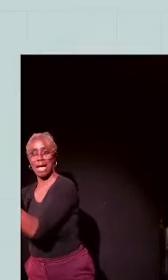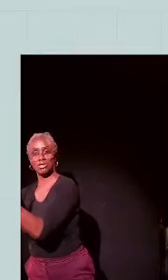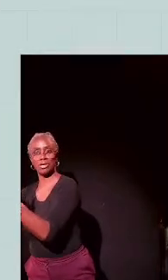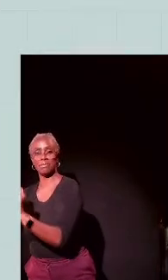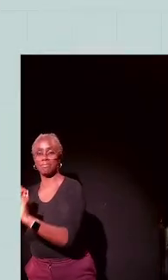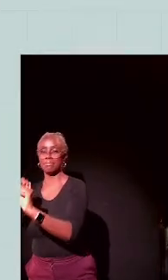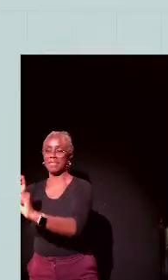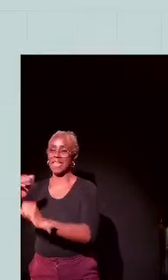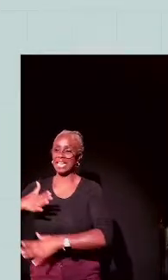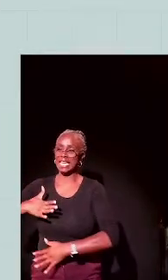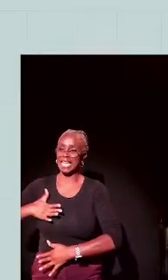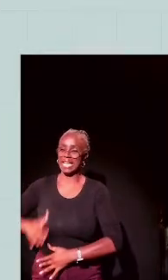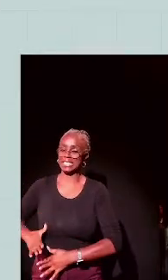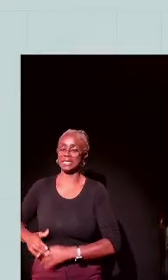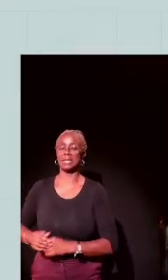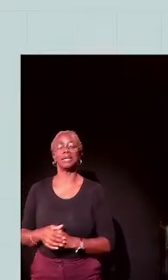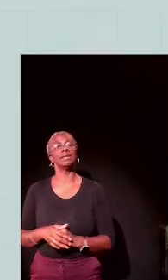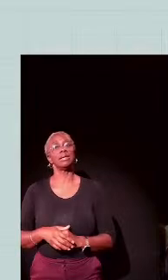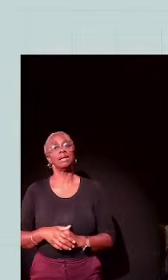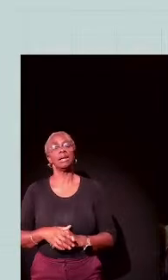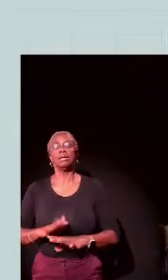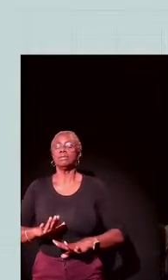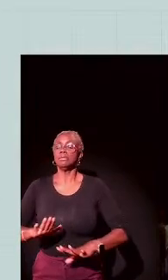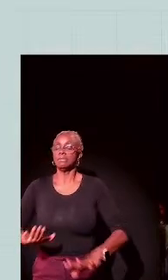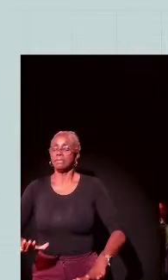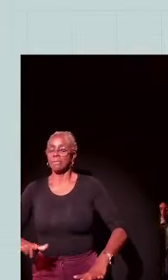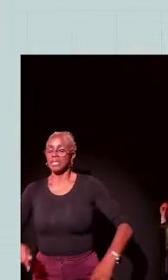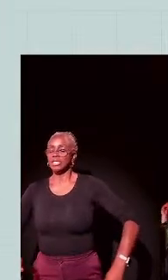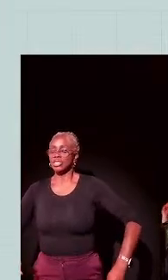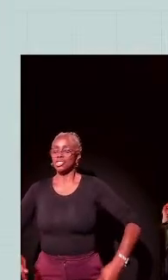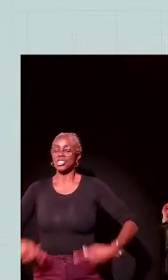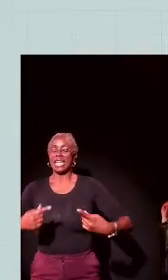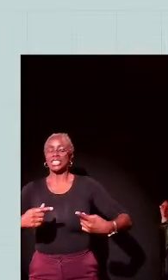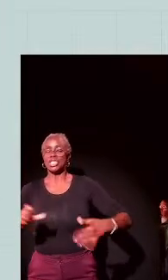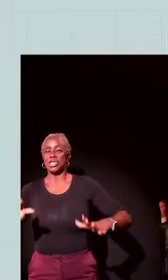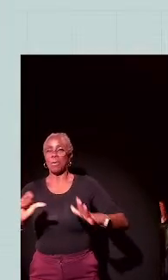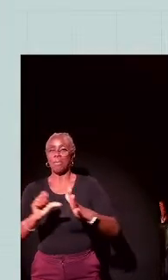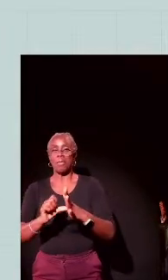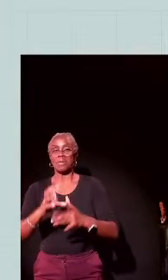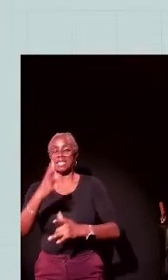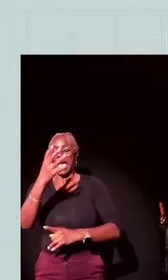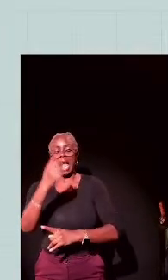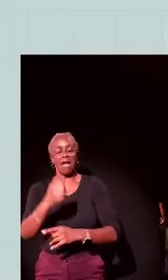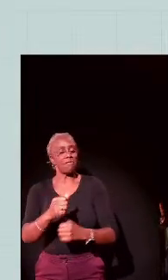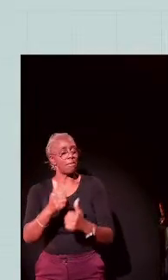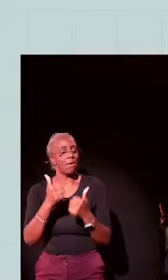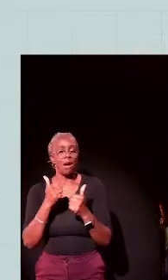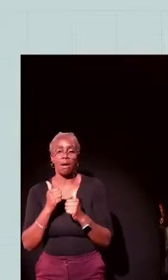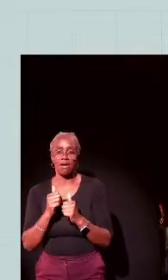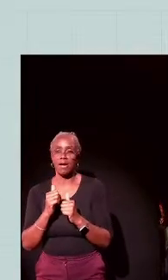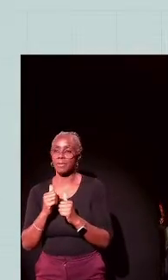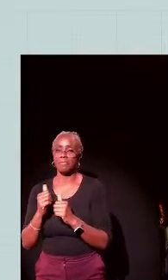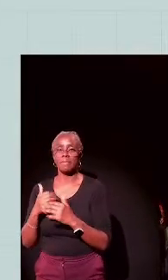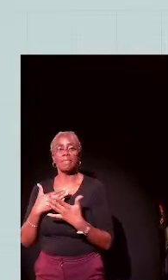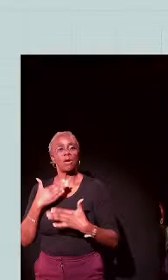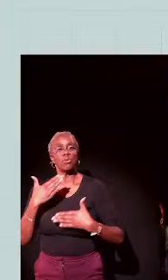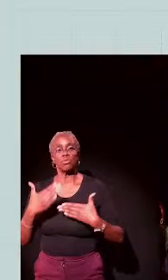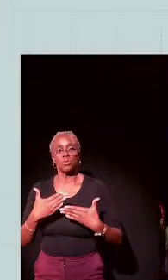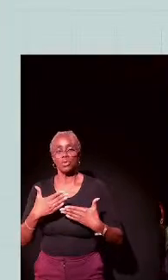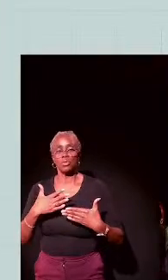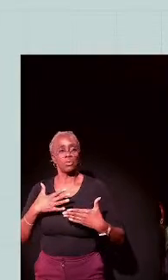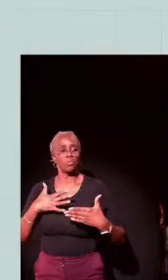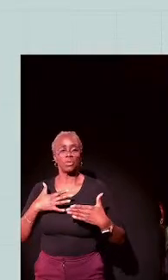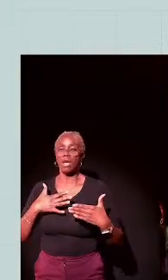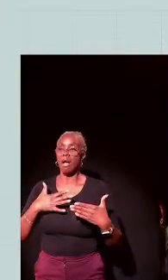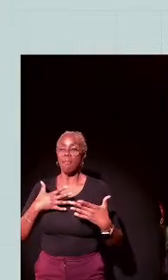to kind of add those challenges on these problems. That what if you kind of take away a very primary assumption of how